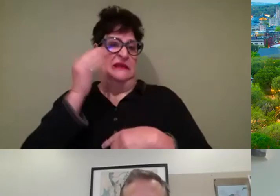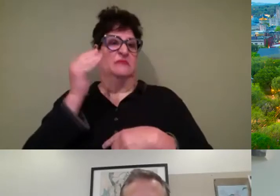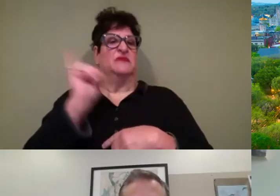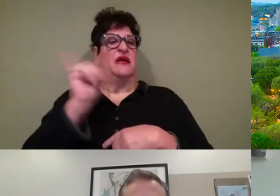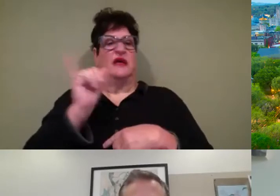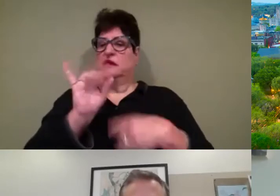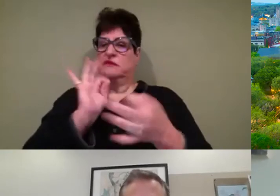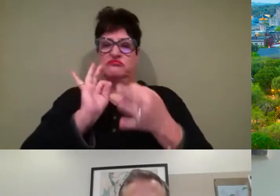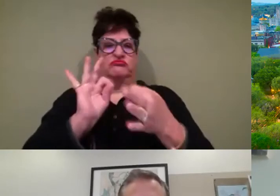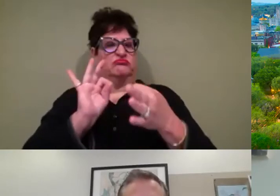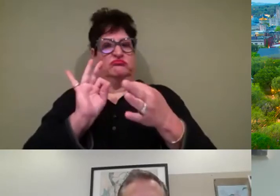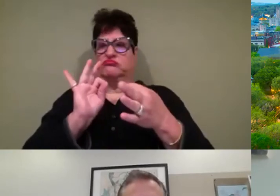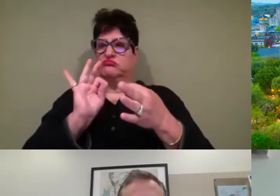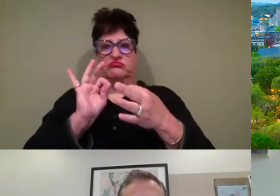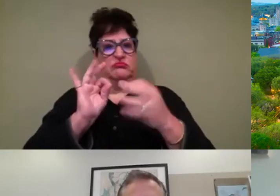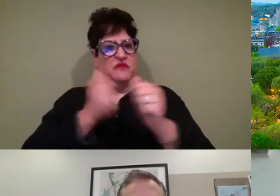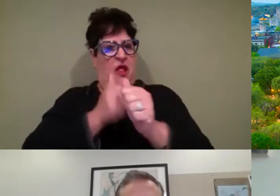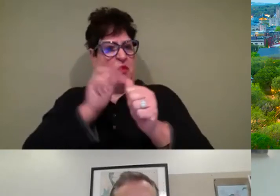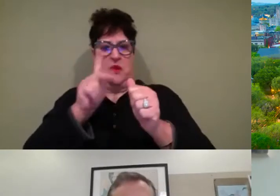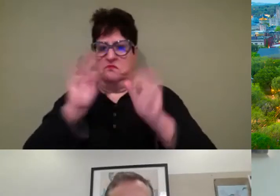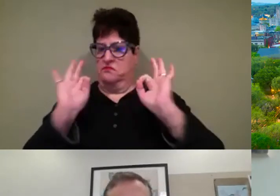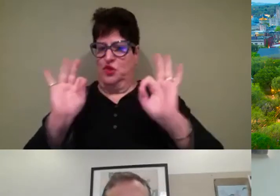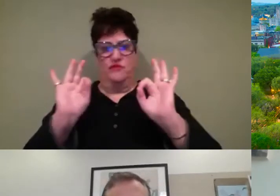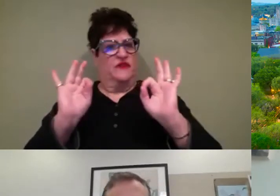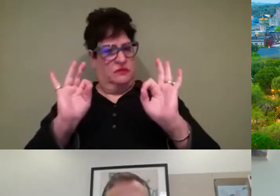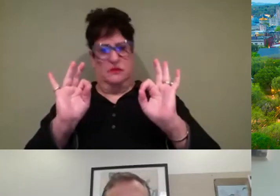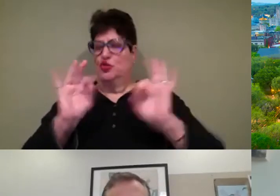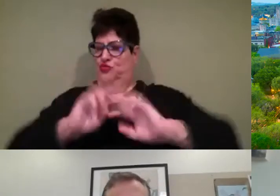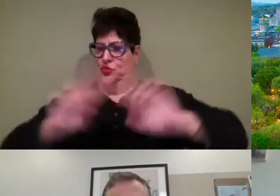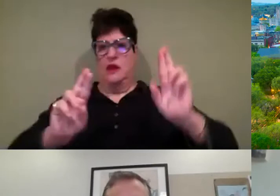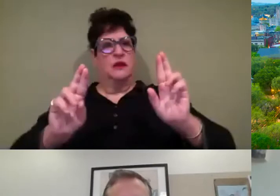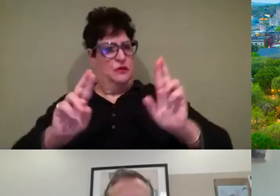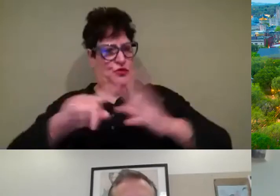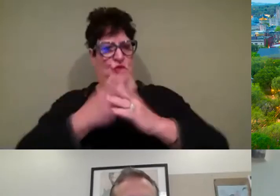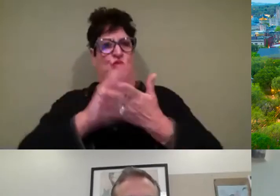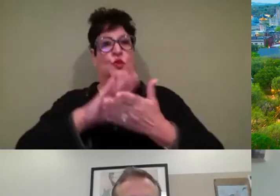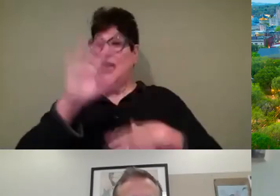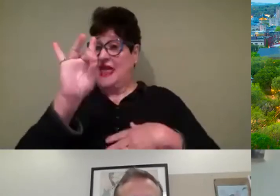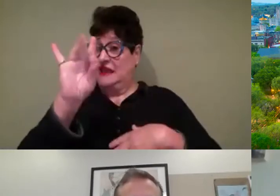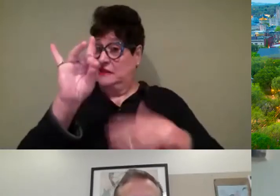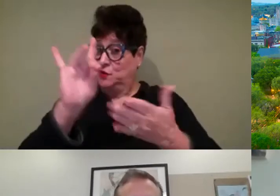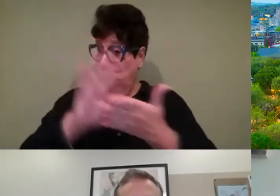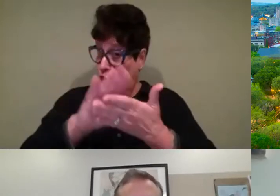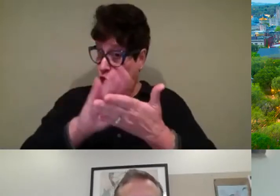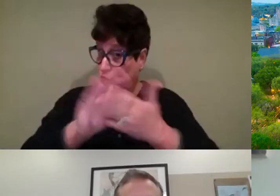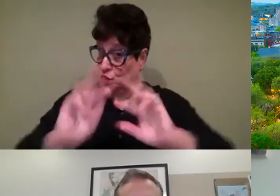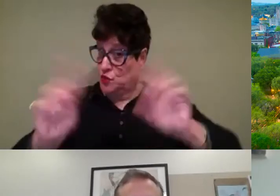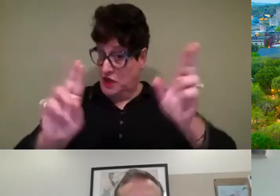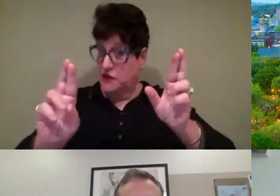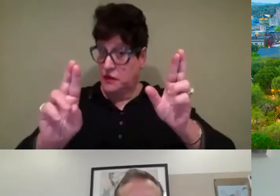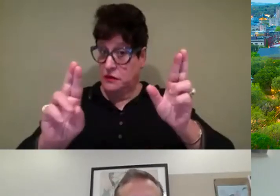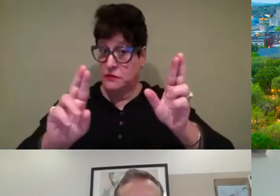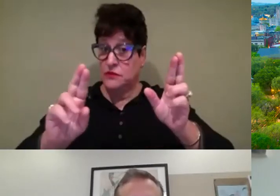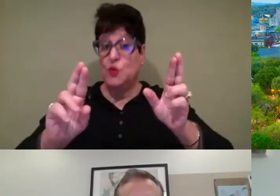correct. Correct me if I'm wrong, but there are 8 schools that are ready to go right now, and all of the other ones are on